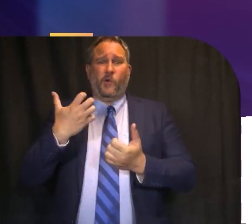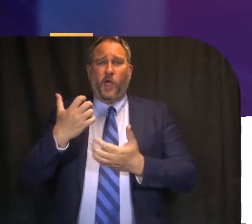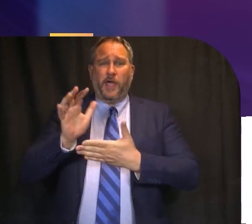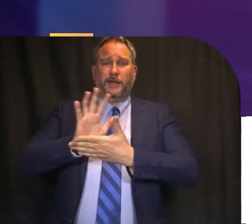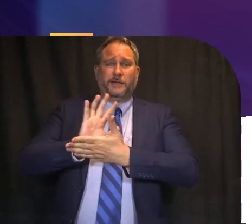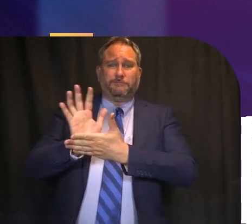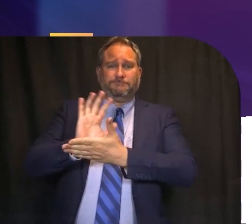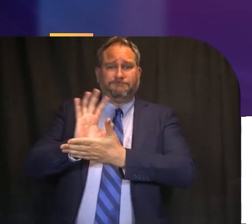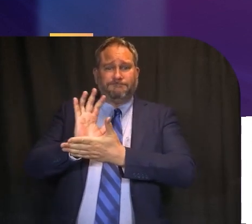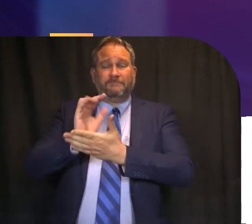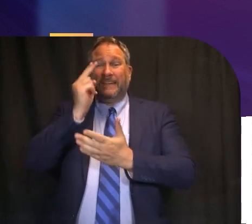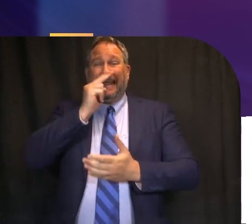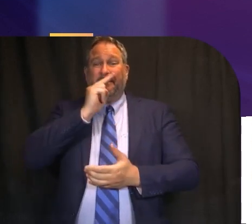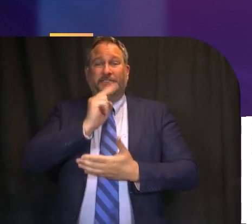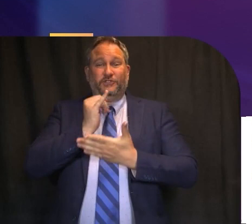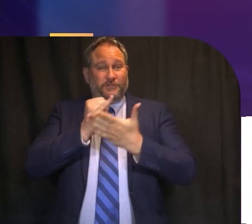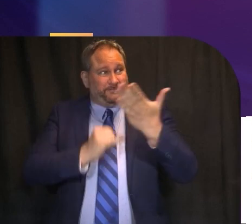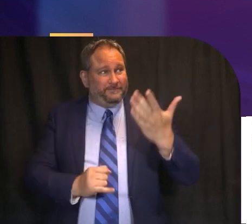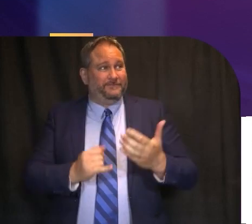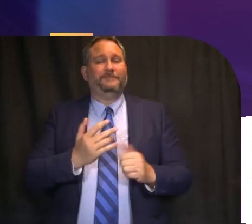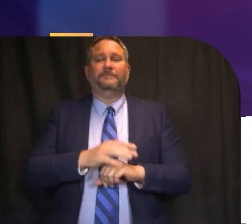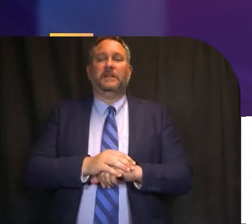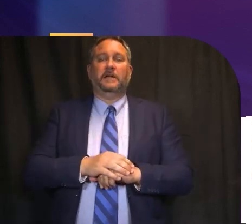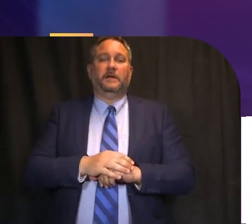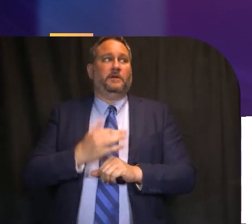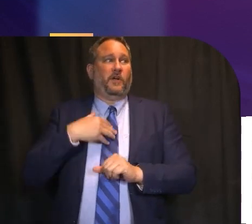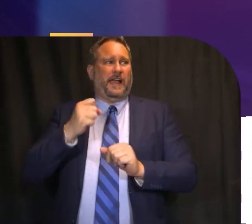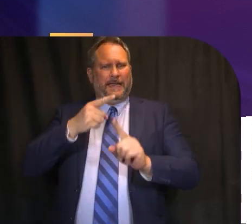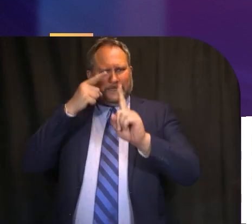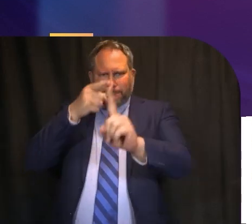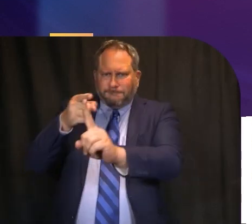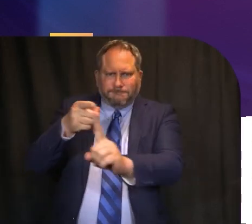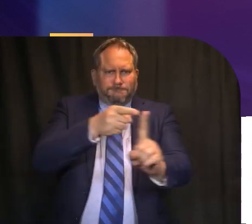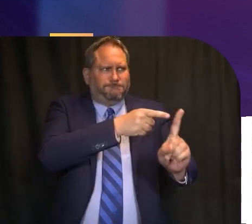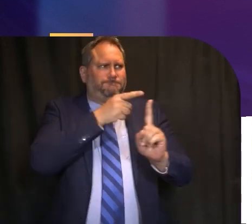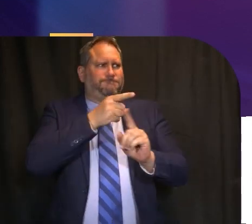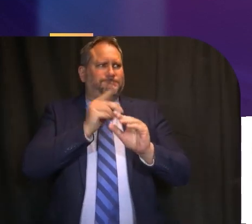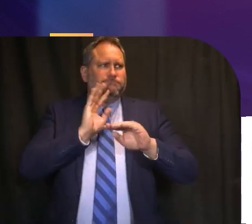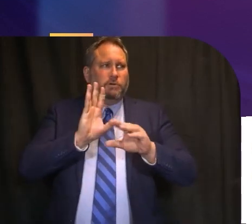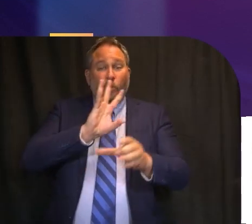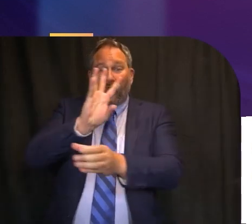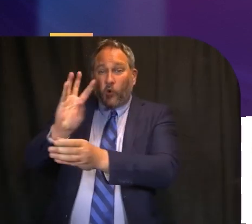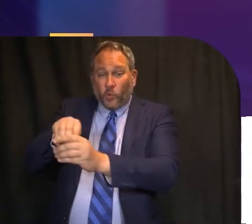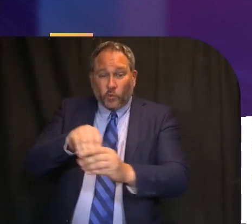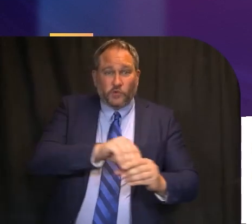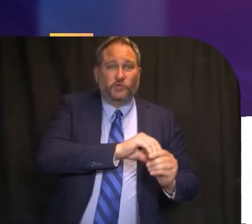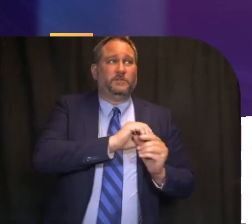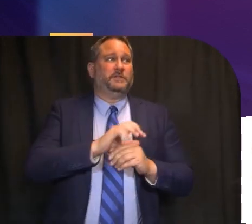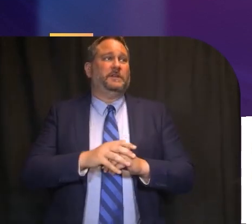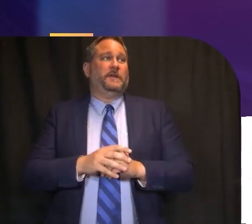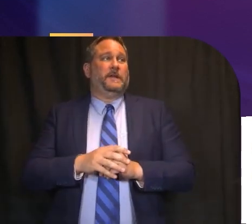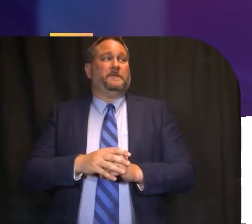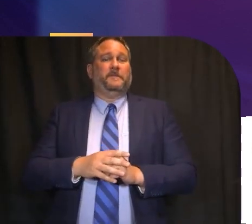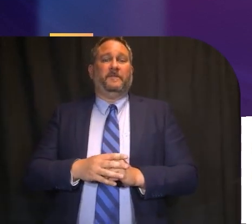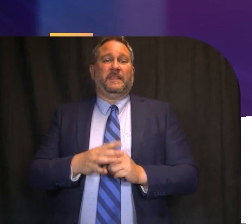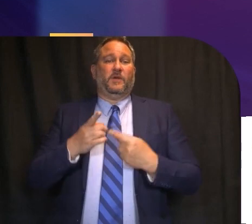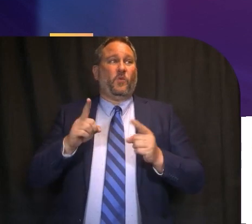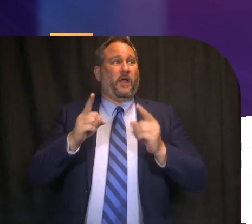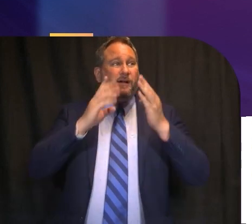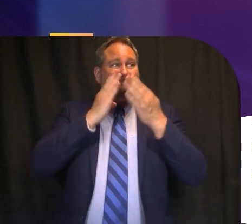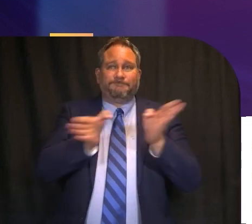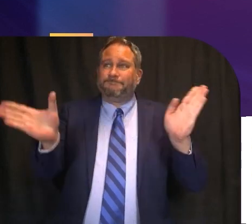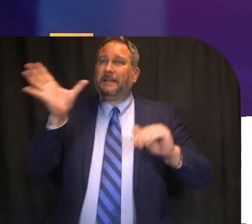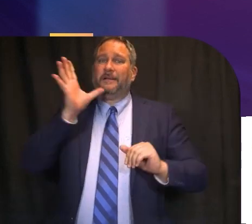allergy awareness and inclusion, while also appealing to a larger community of parents, teachers, the food allergy community, and the broader